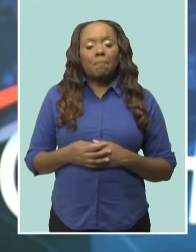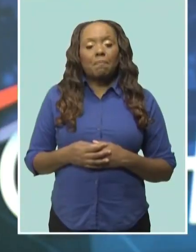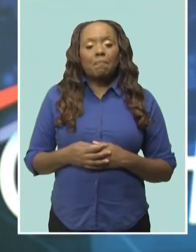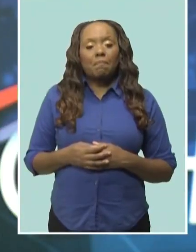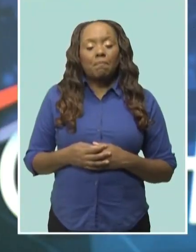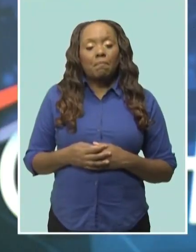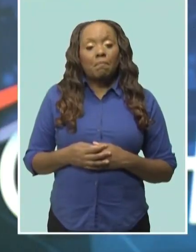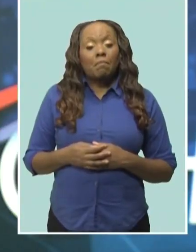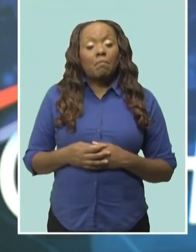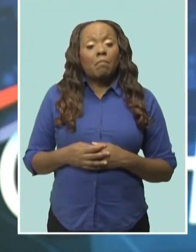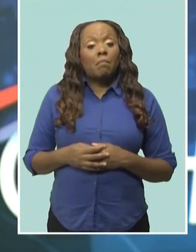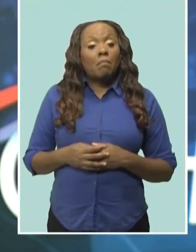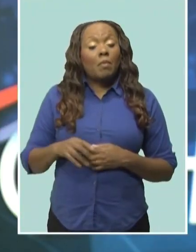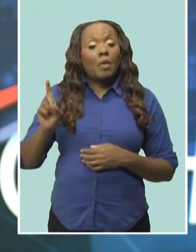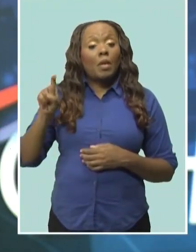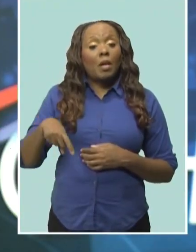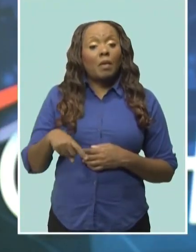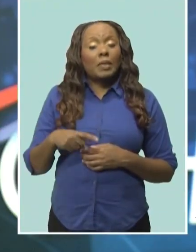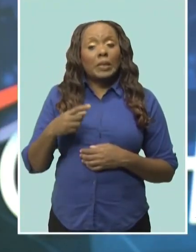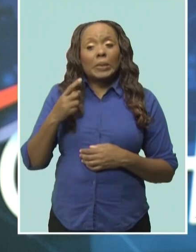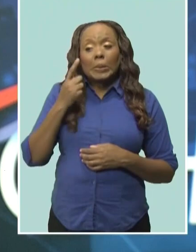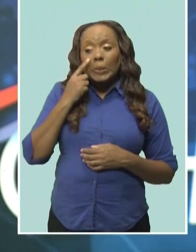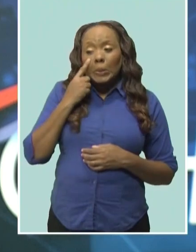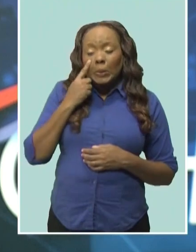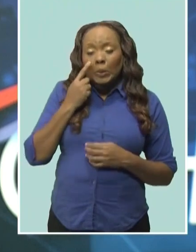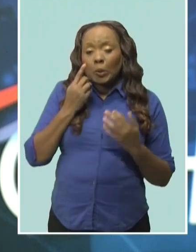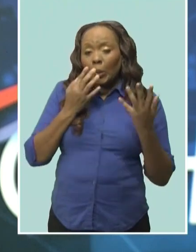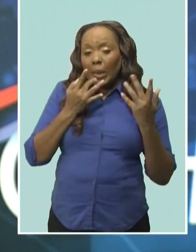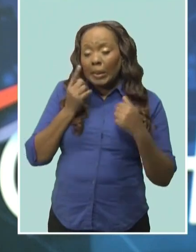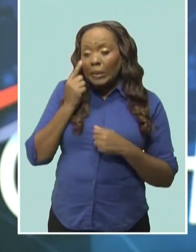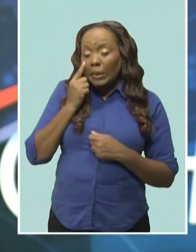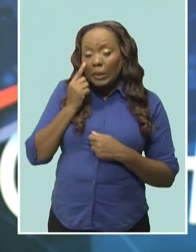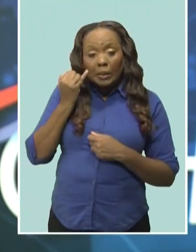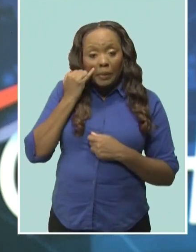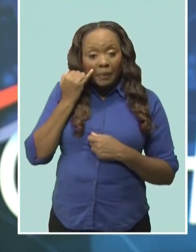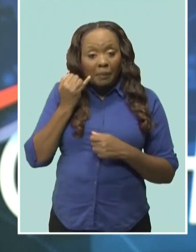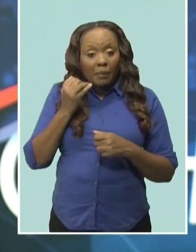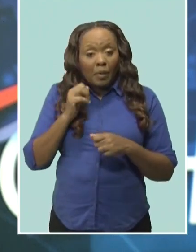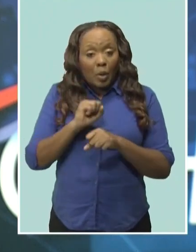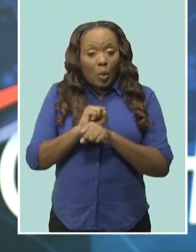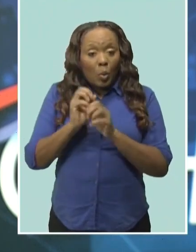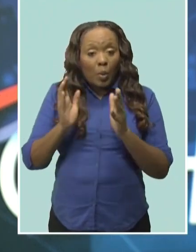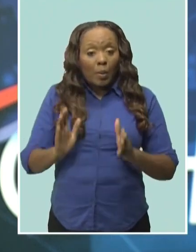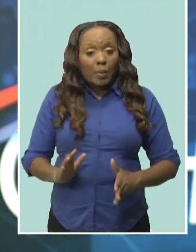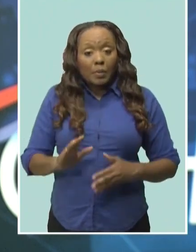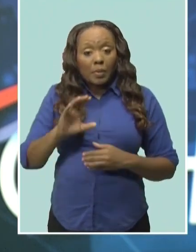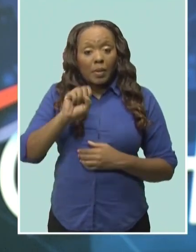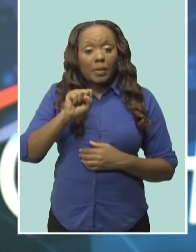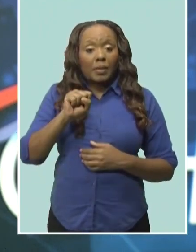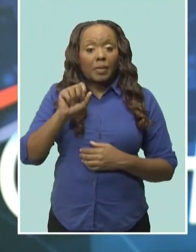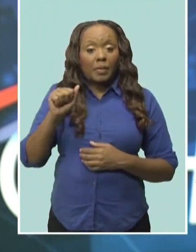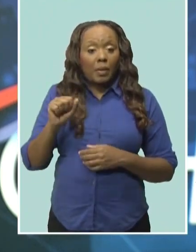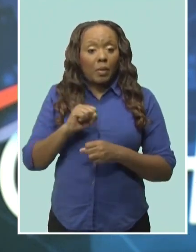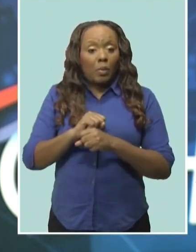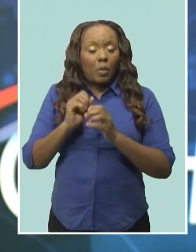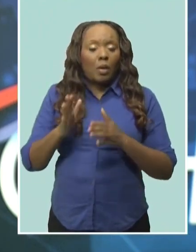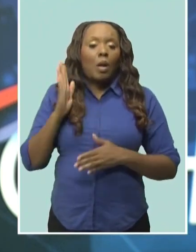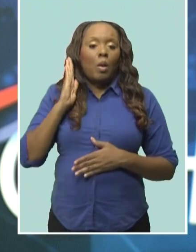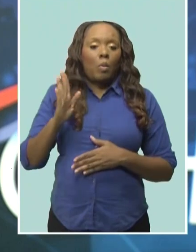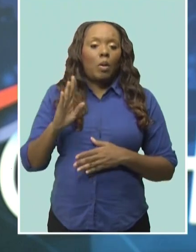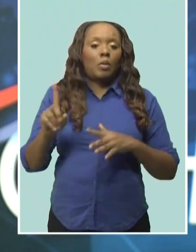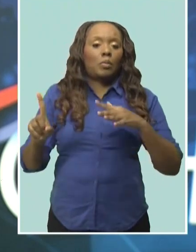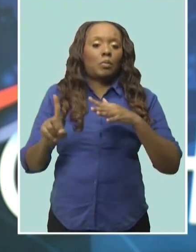It's a wait-and-see situation to find out whether dozens of workers at the Wilde Depot of the Sanitation Service Authority will be on the